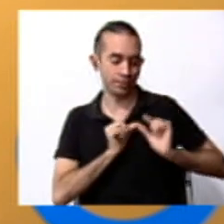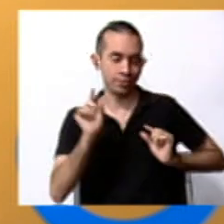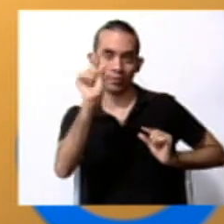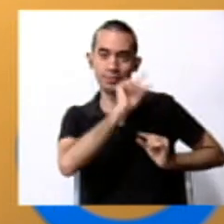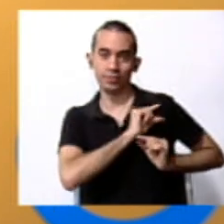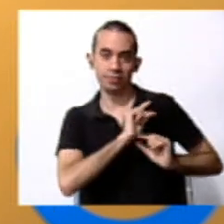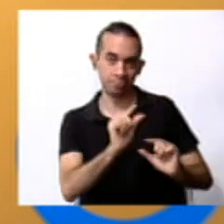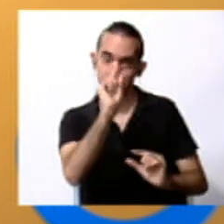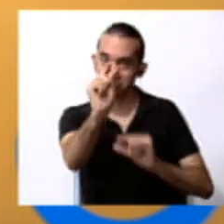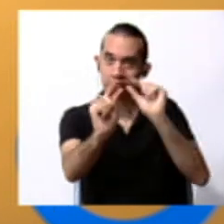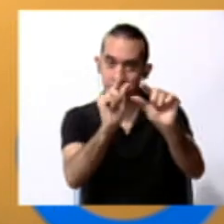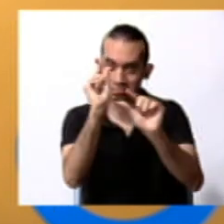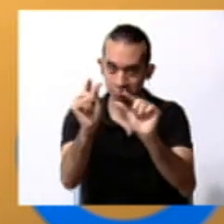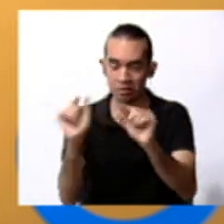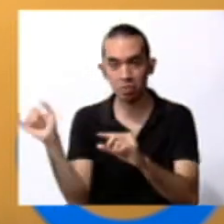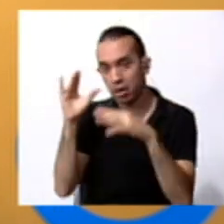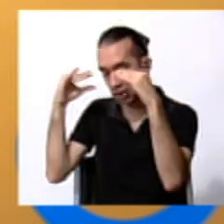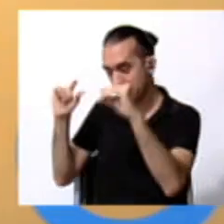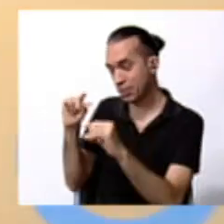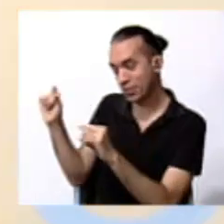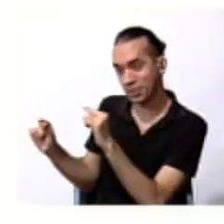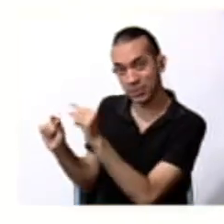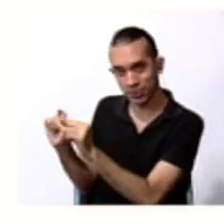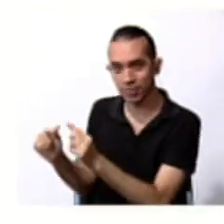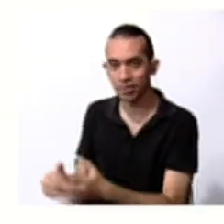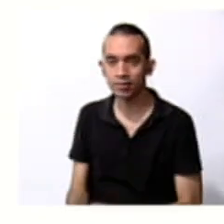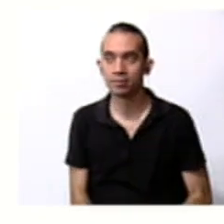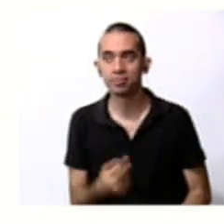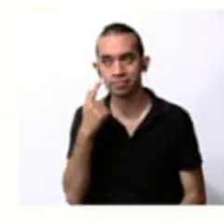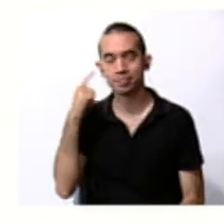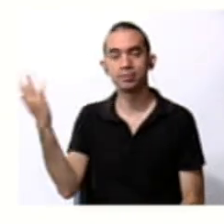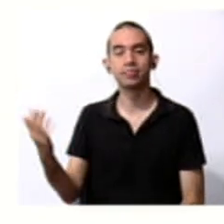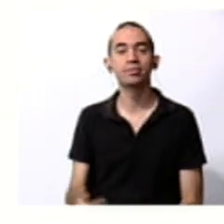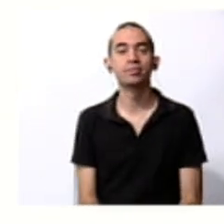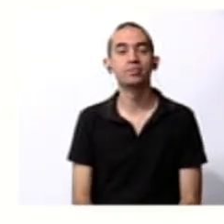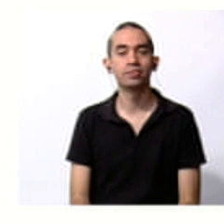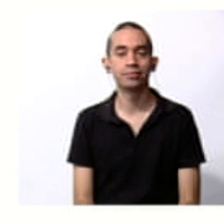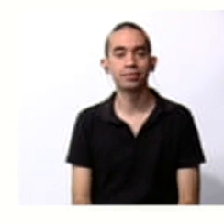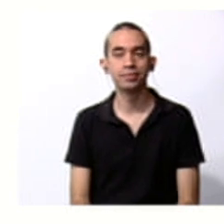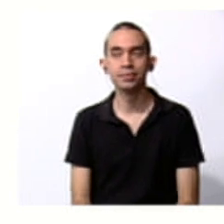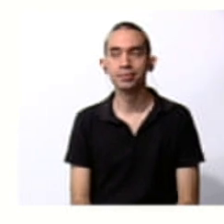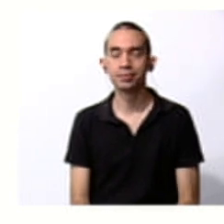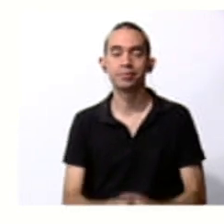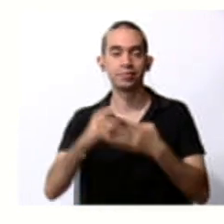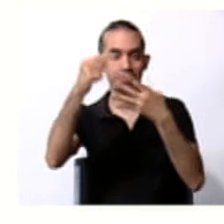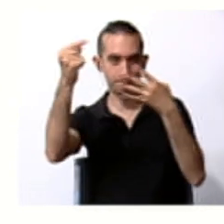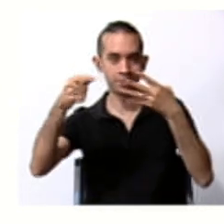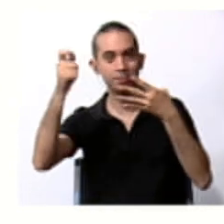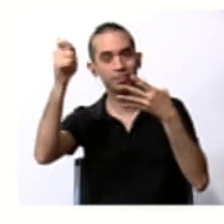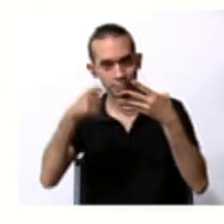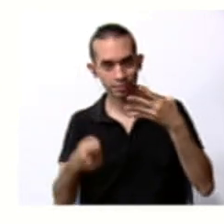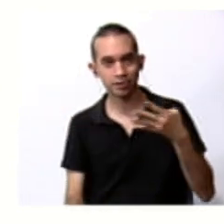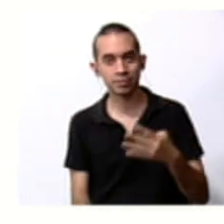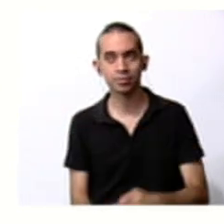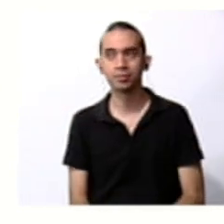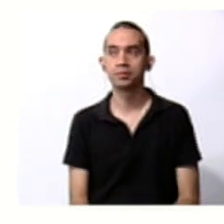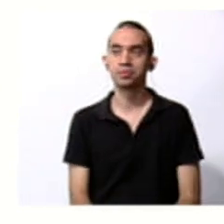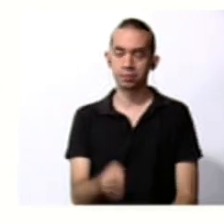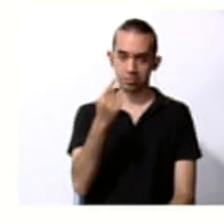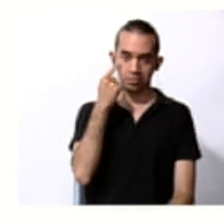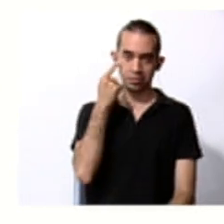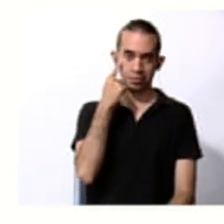as well as Zoe. Let's look at this presentation. Okay, let's see today's indicators.